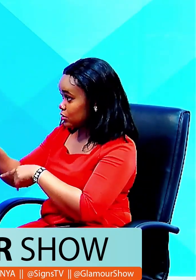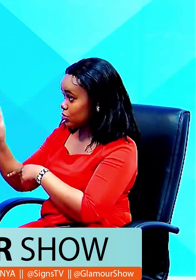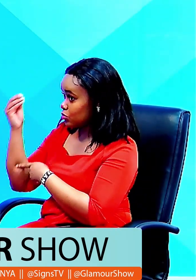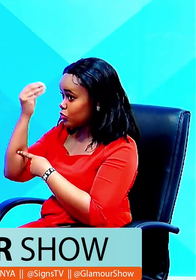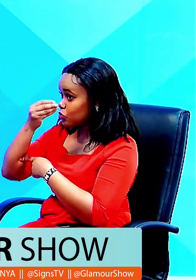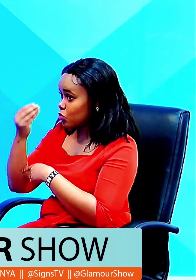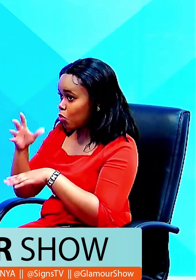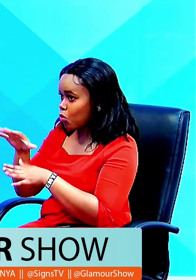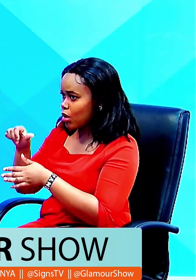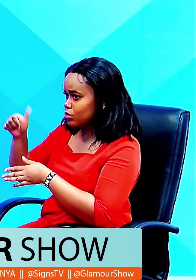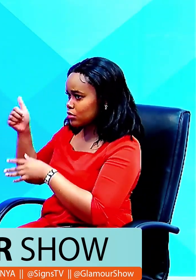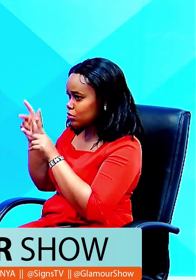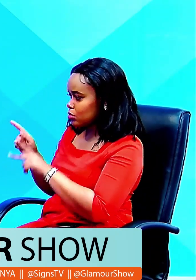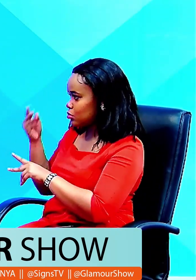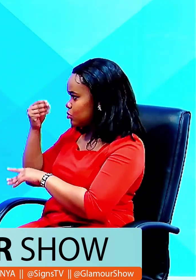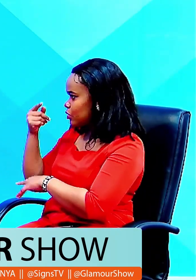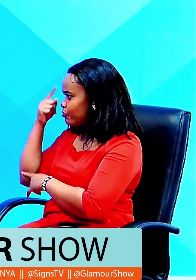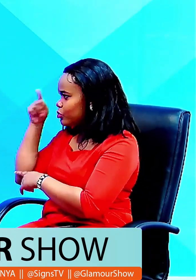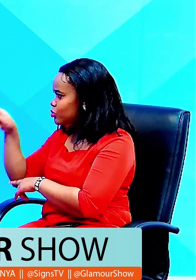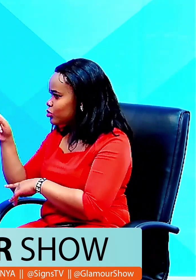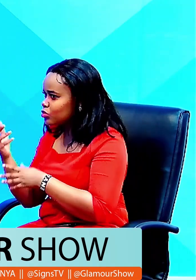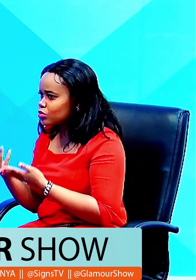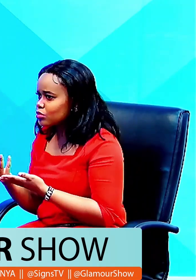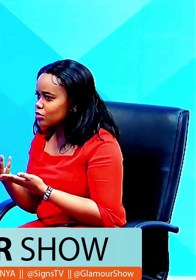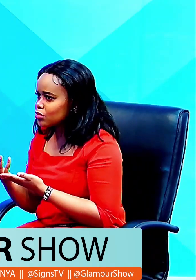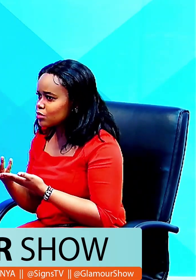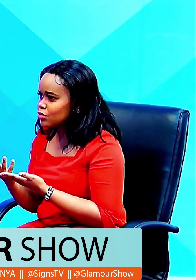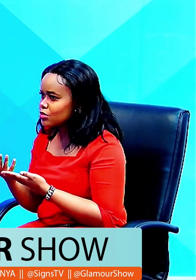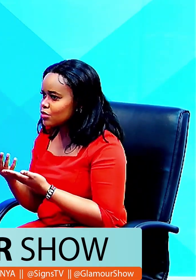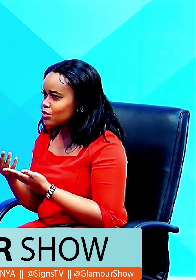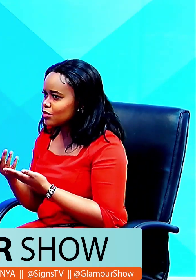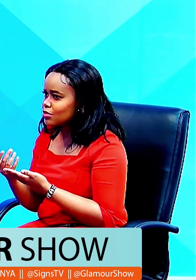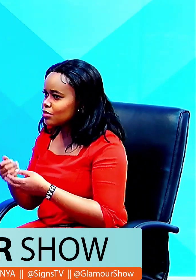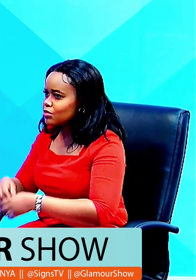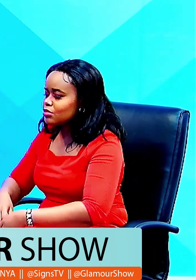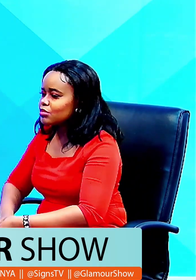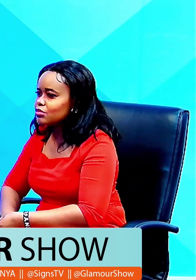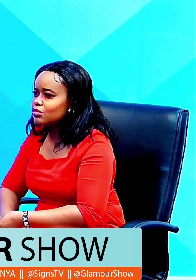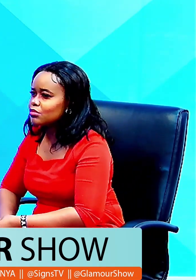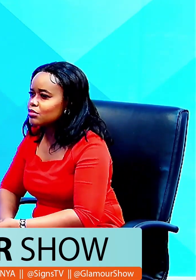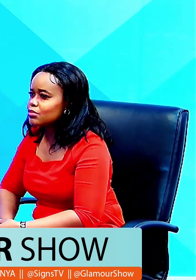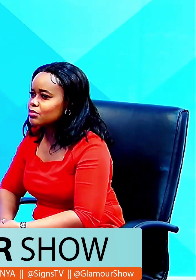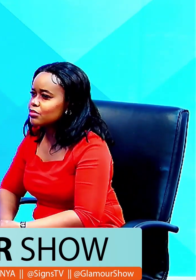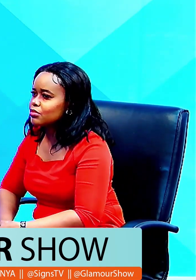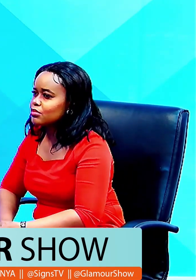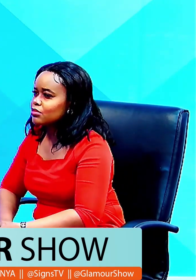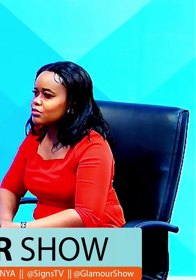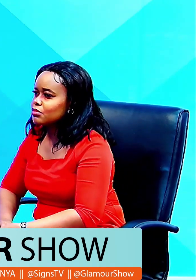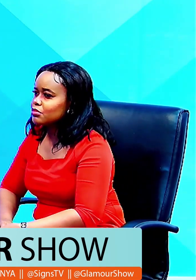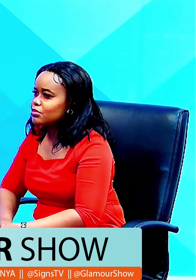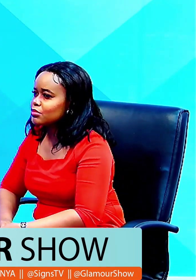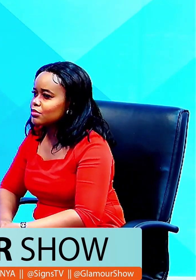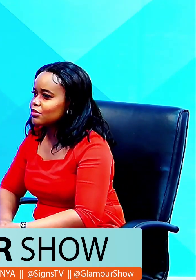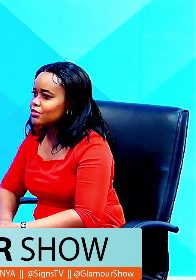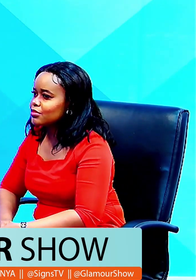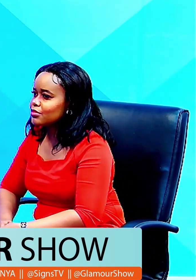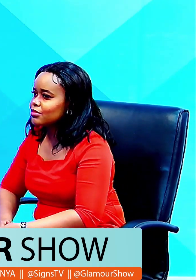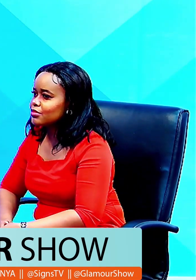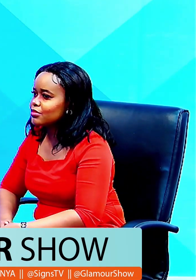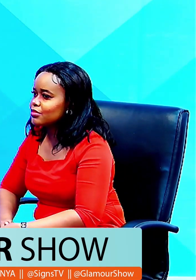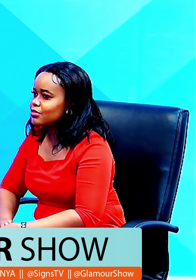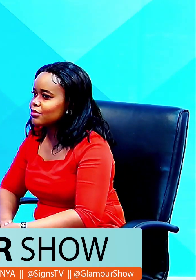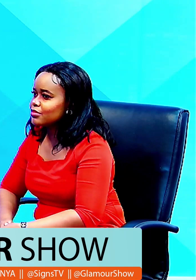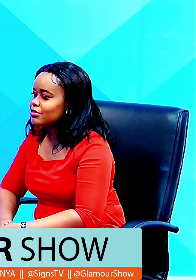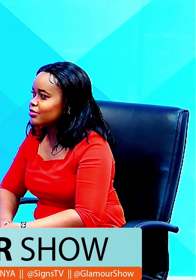So when you started modeling, who does makeup for you? Is it yourself or you book someone to